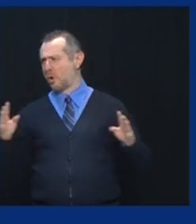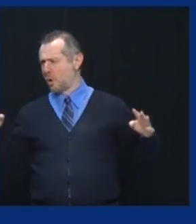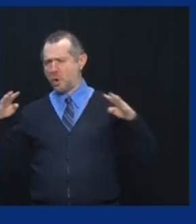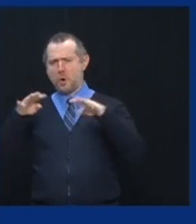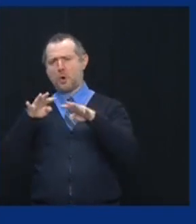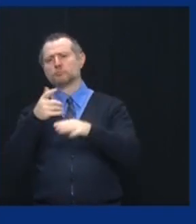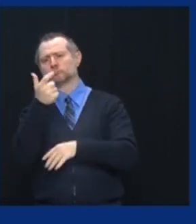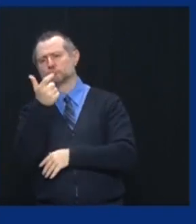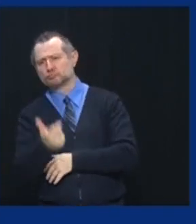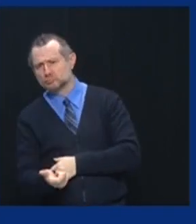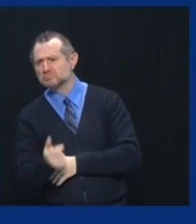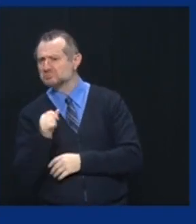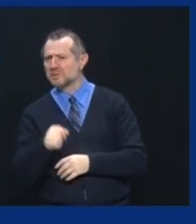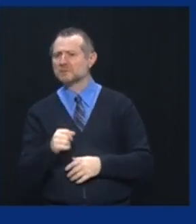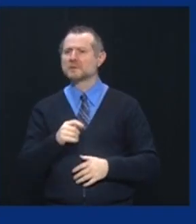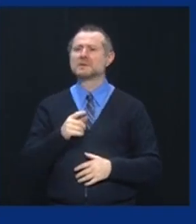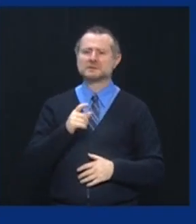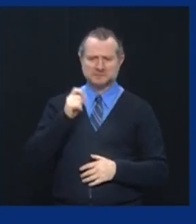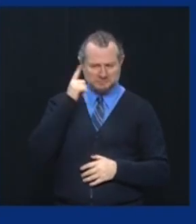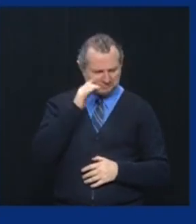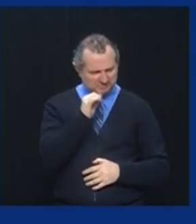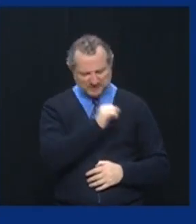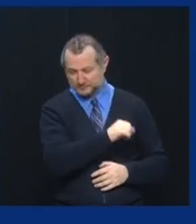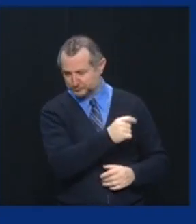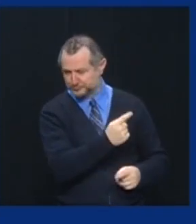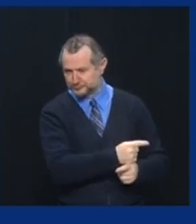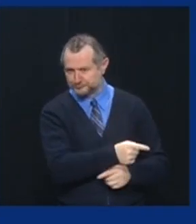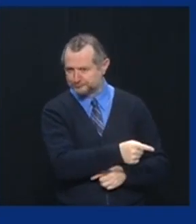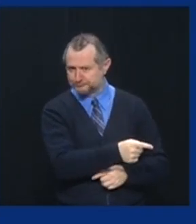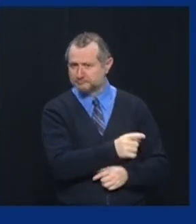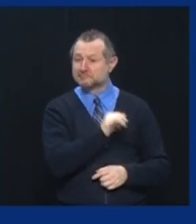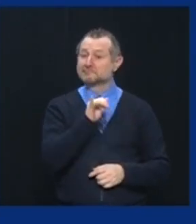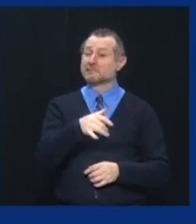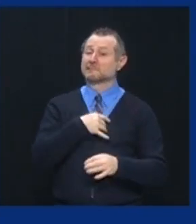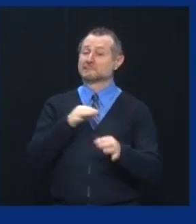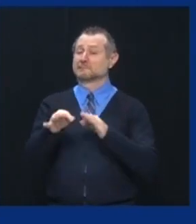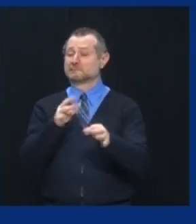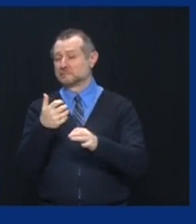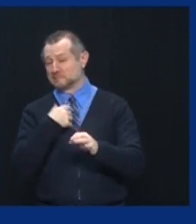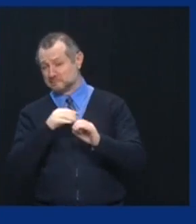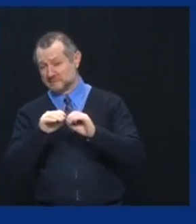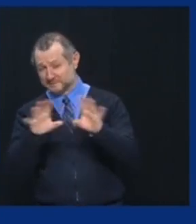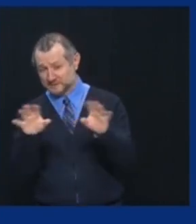Yeah. And just to be clear, the